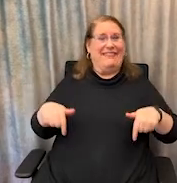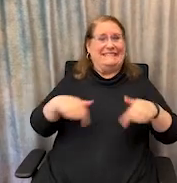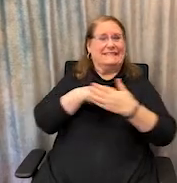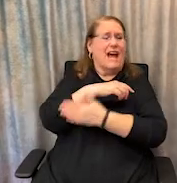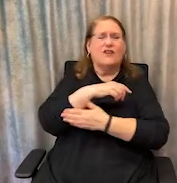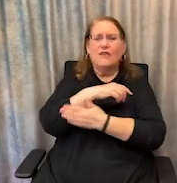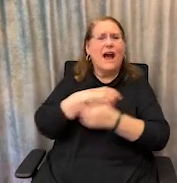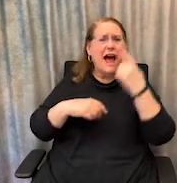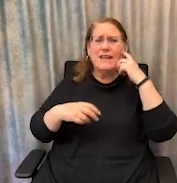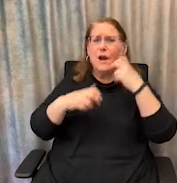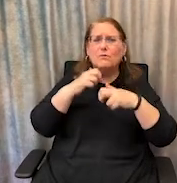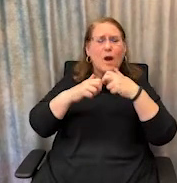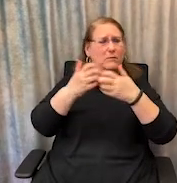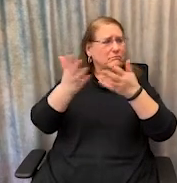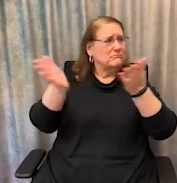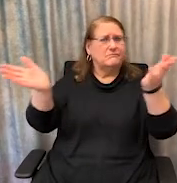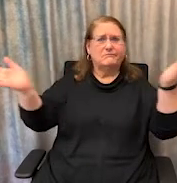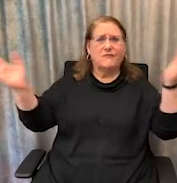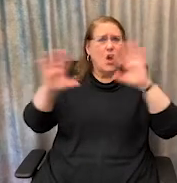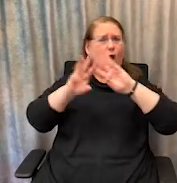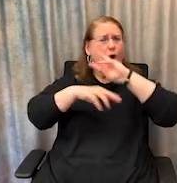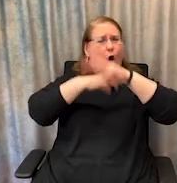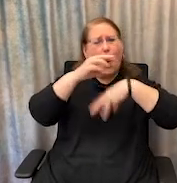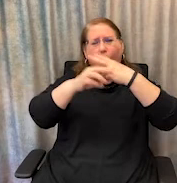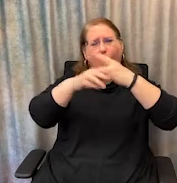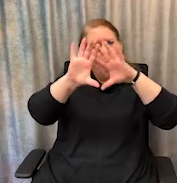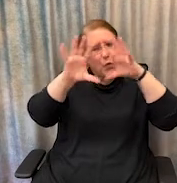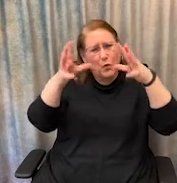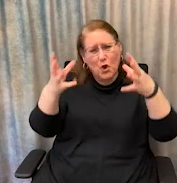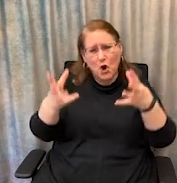this country. I think this problem is gone on the whole world.